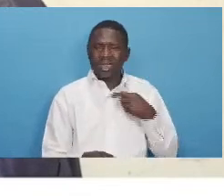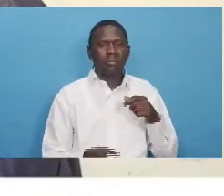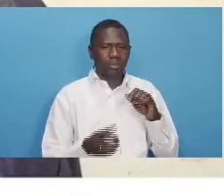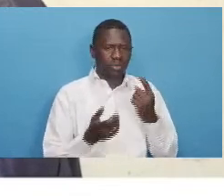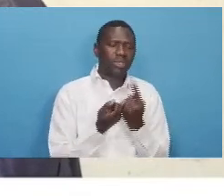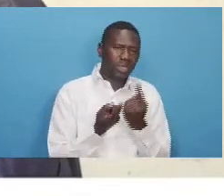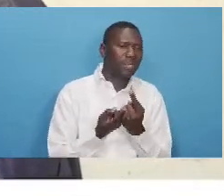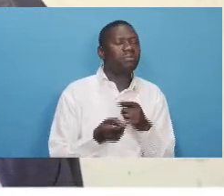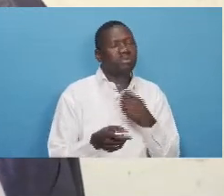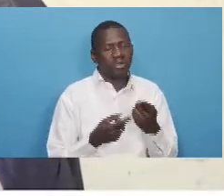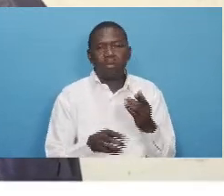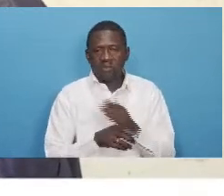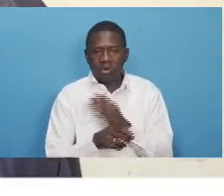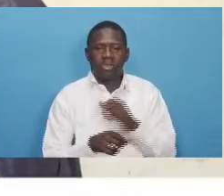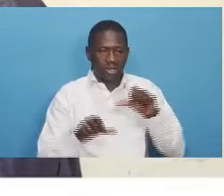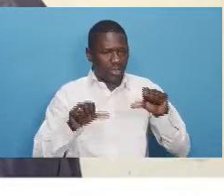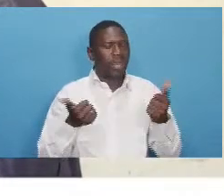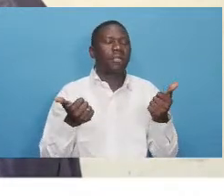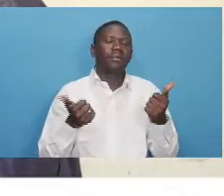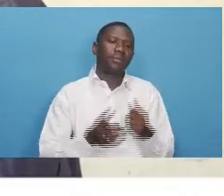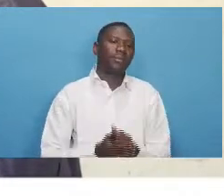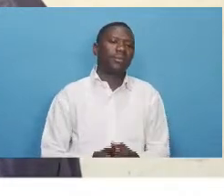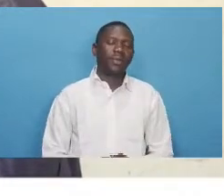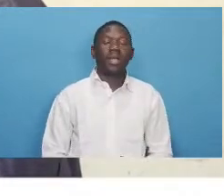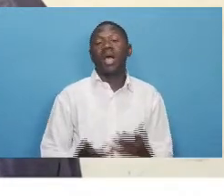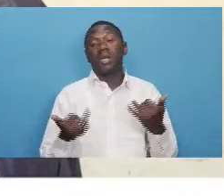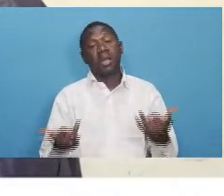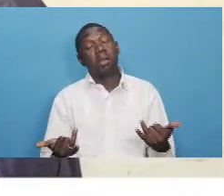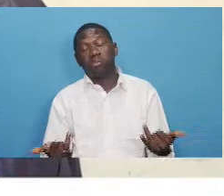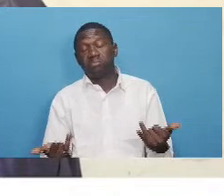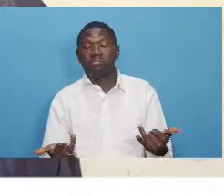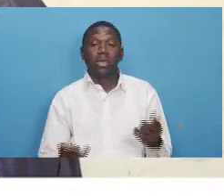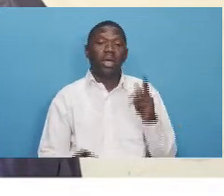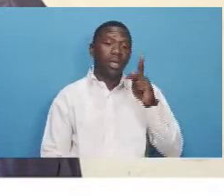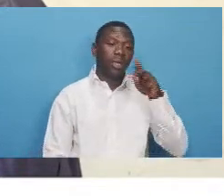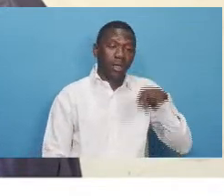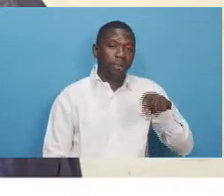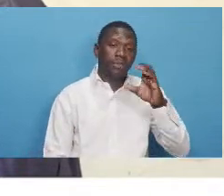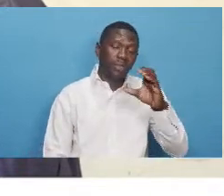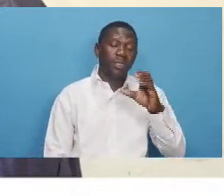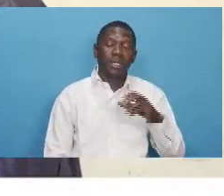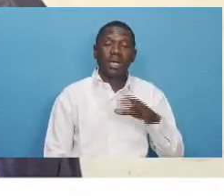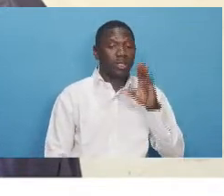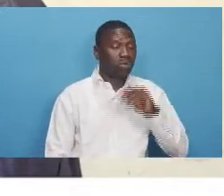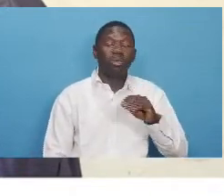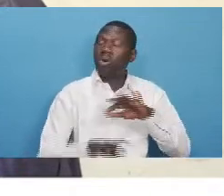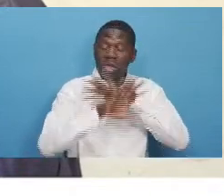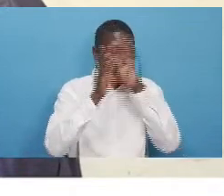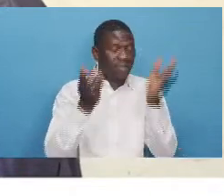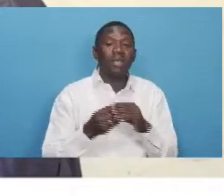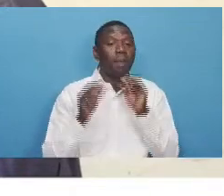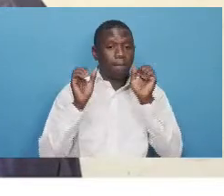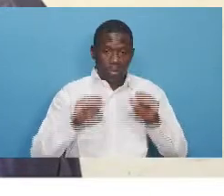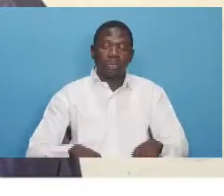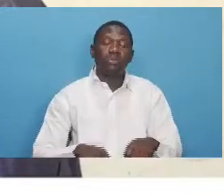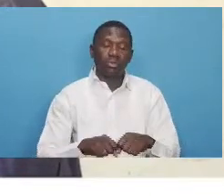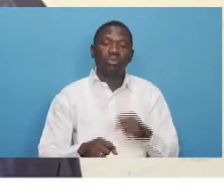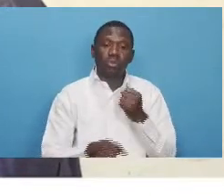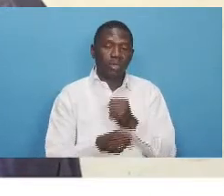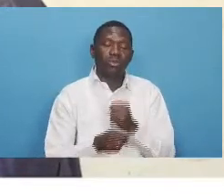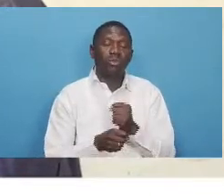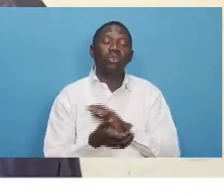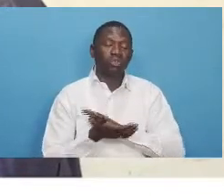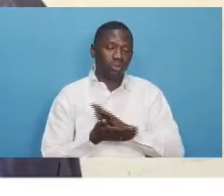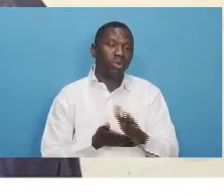to begin. Right now, KMC has done every effort to make sure that Wanter take place. But the management, that's the